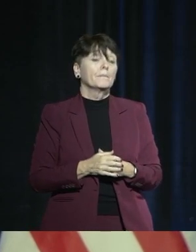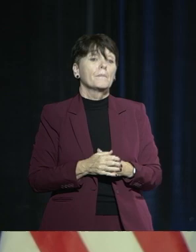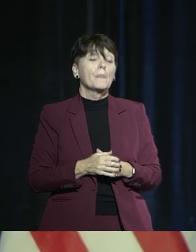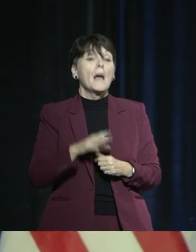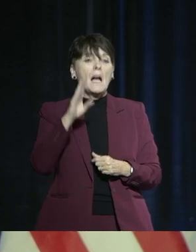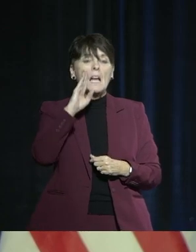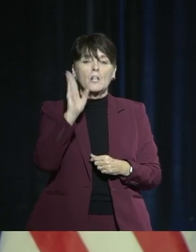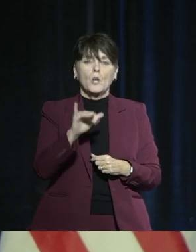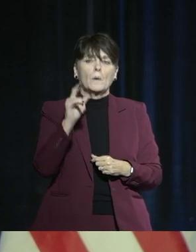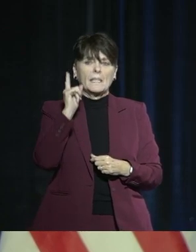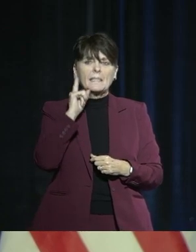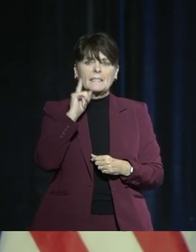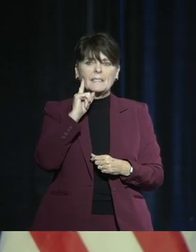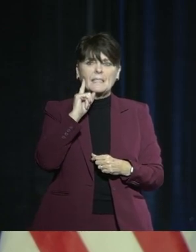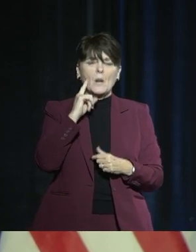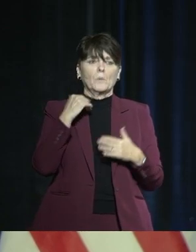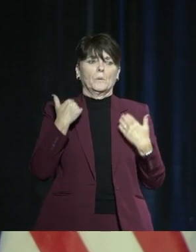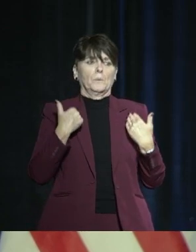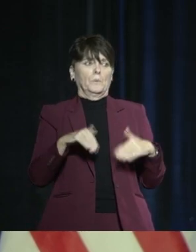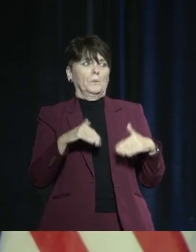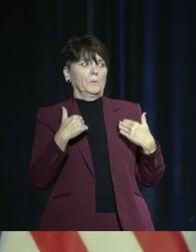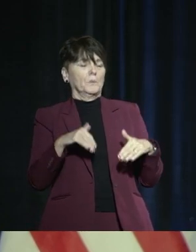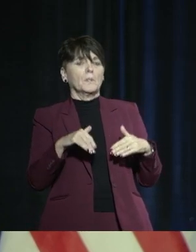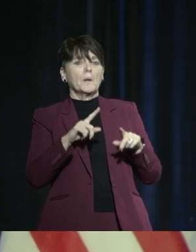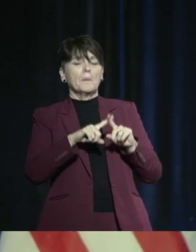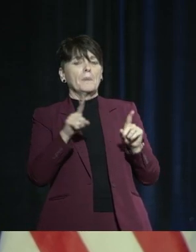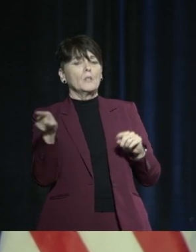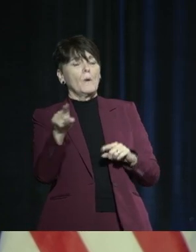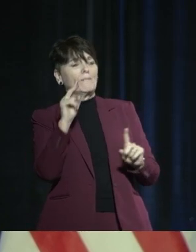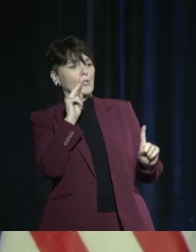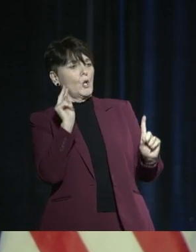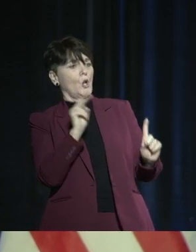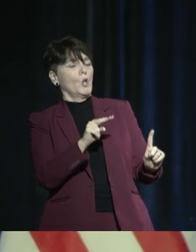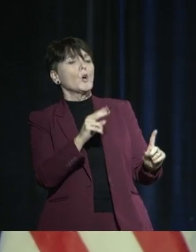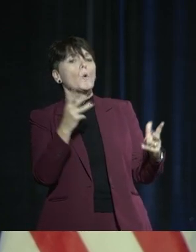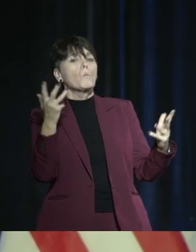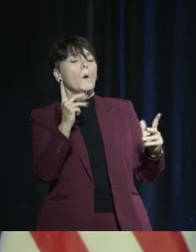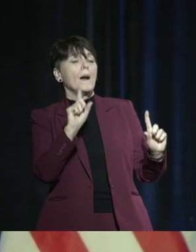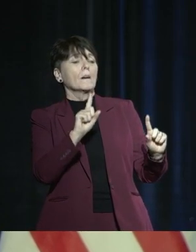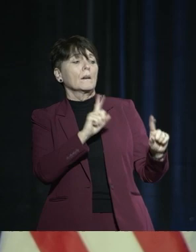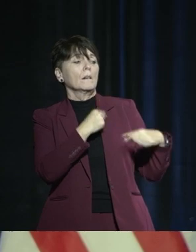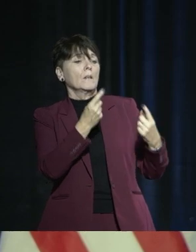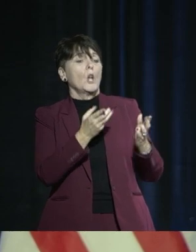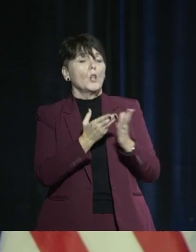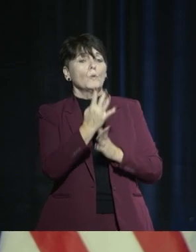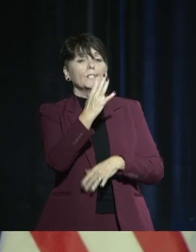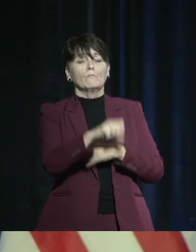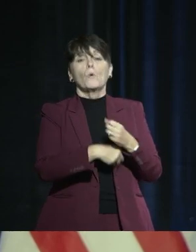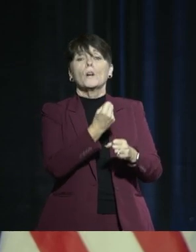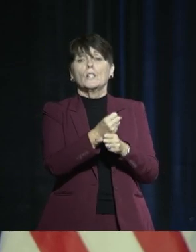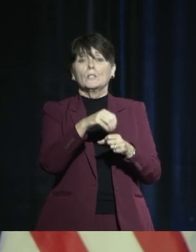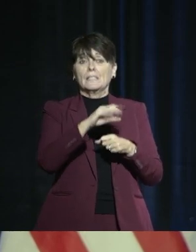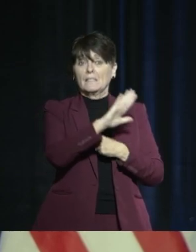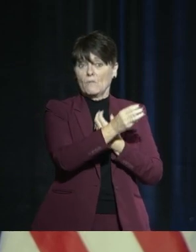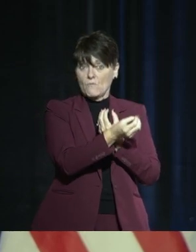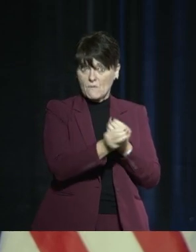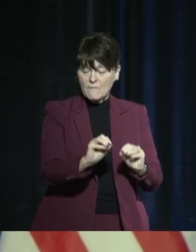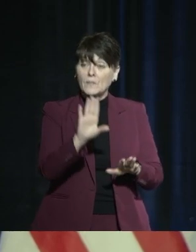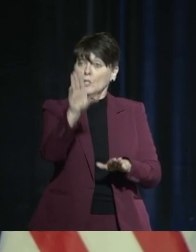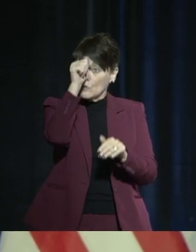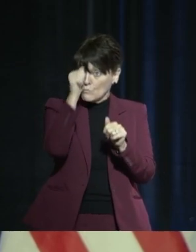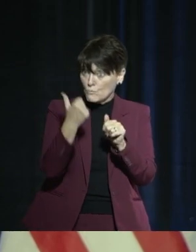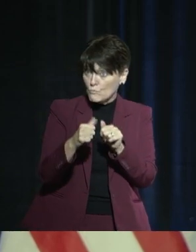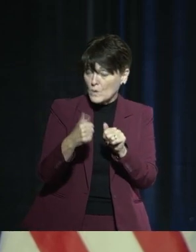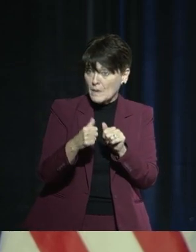that sounds like hyperbole, but you have to look at the record of what happened during his 4 years in office.